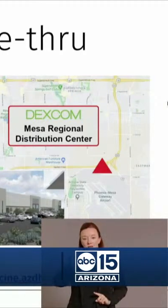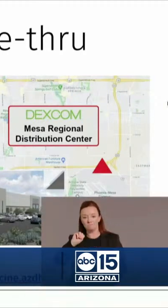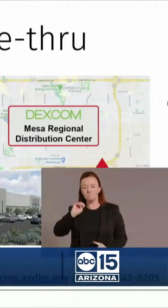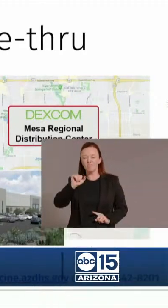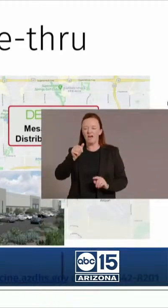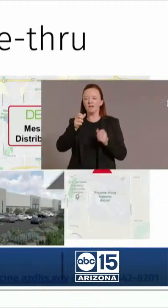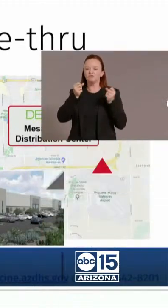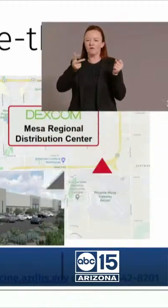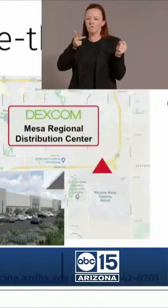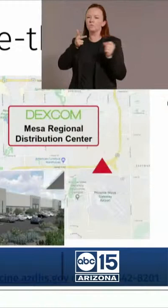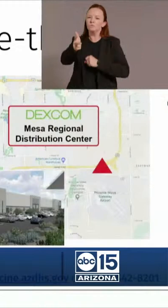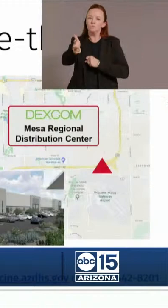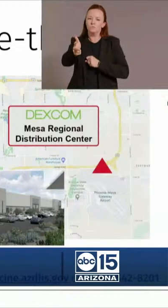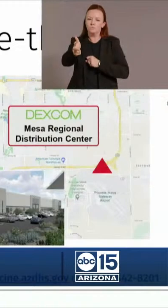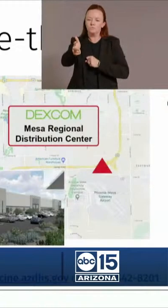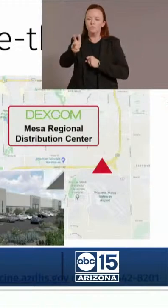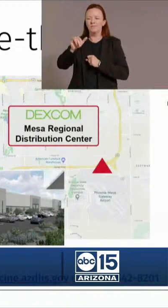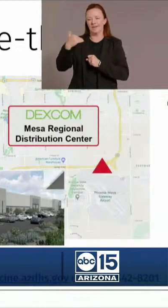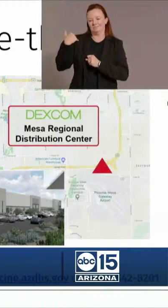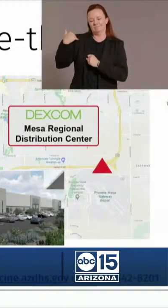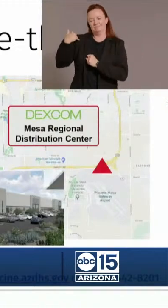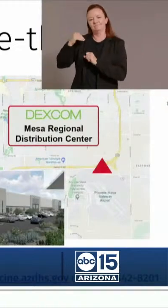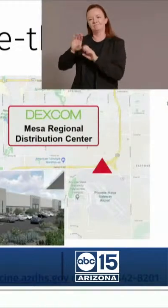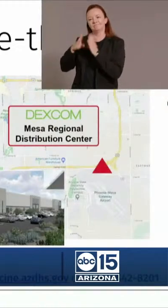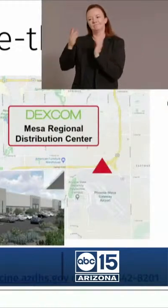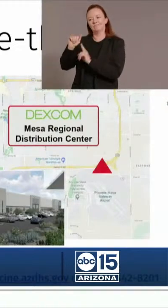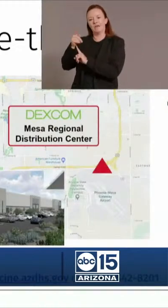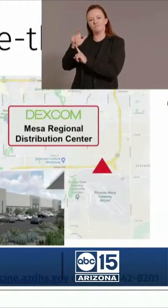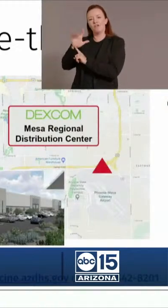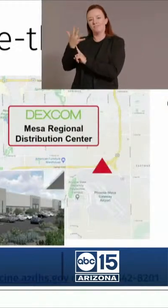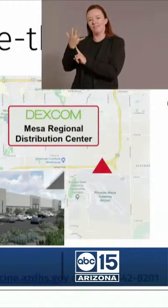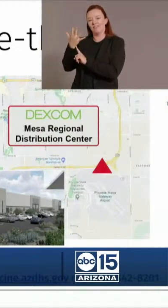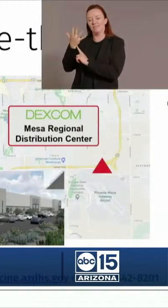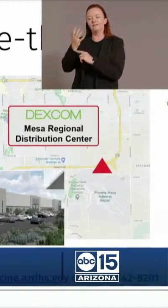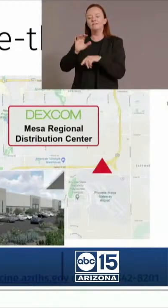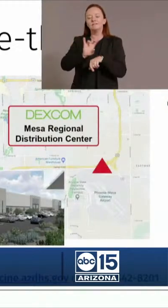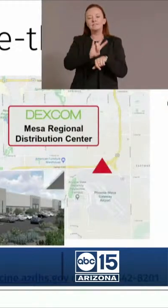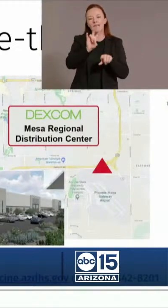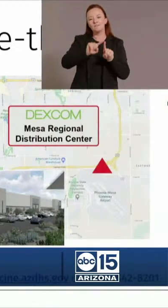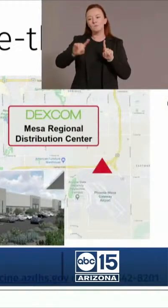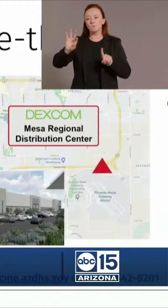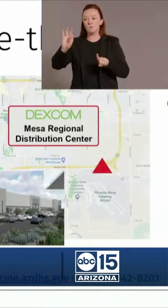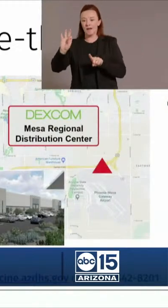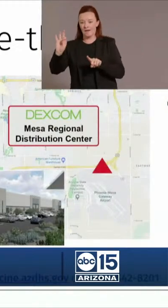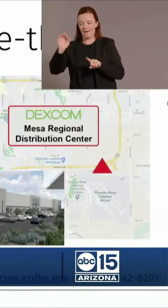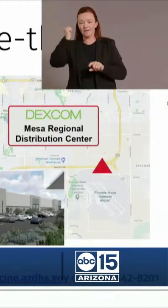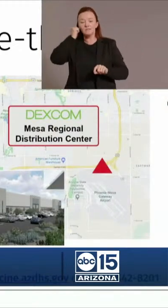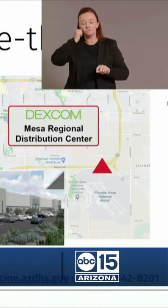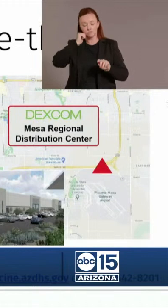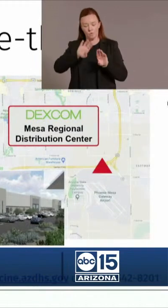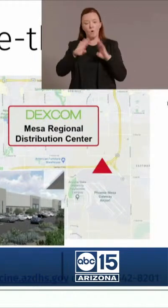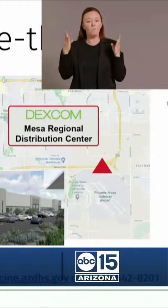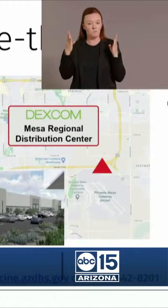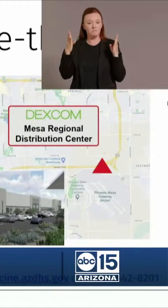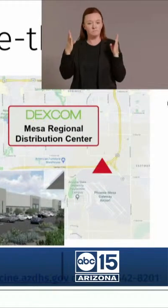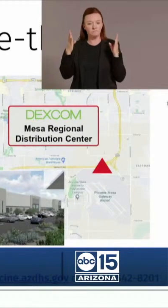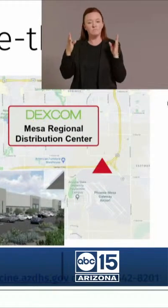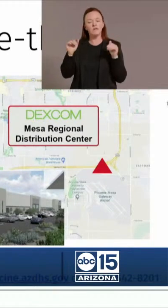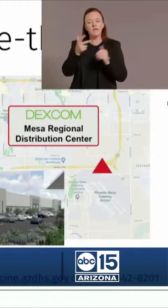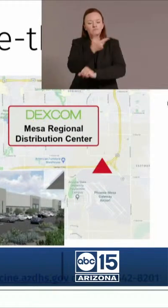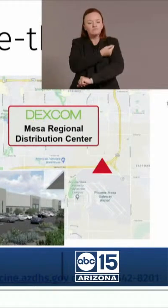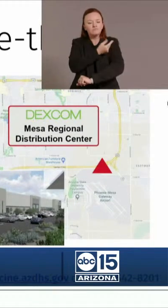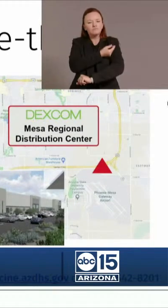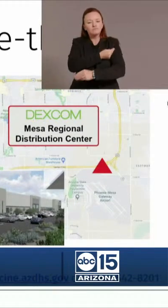that opened on April 5th. It's currently open from 7 to 9 and can offer up to 3,000